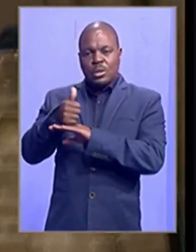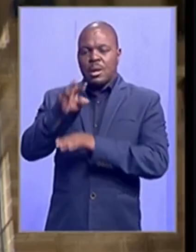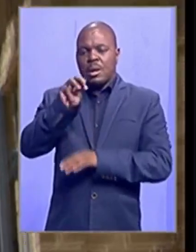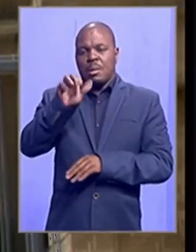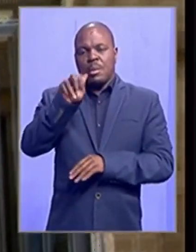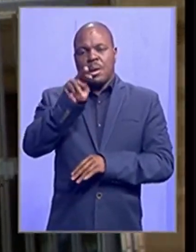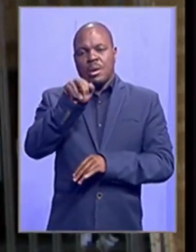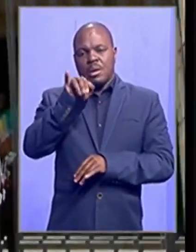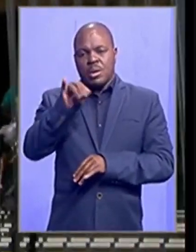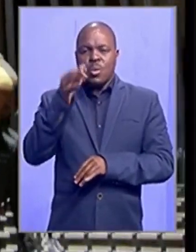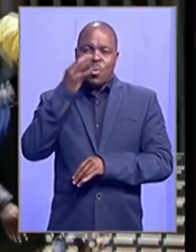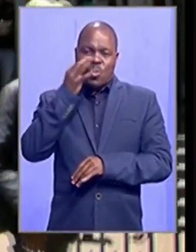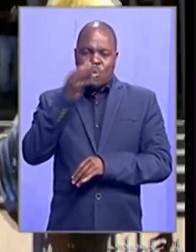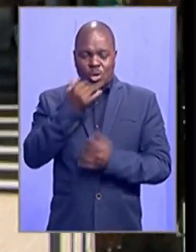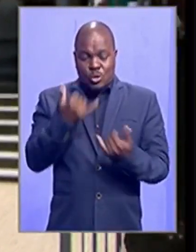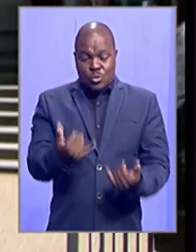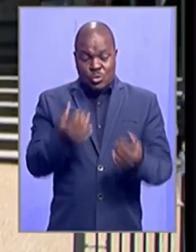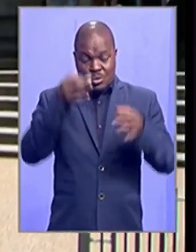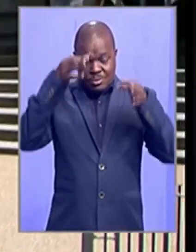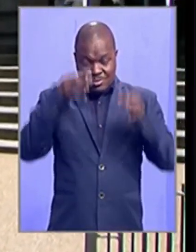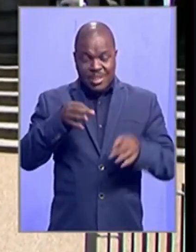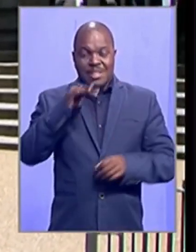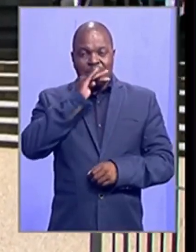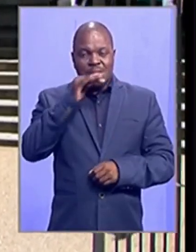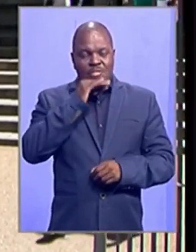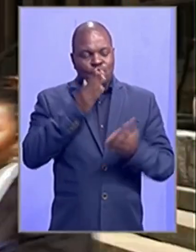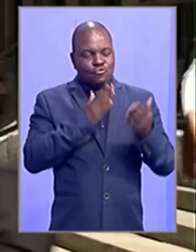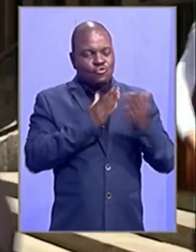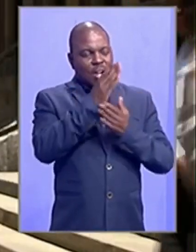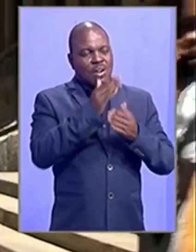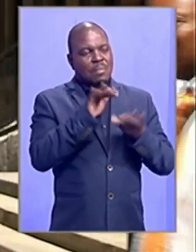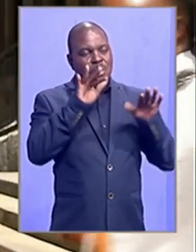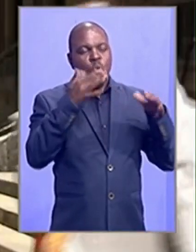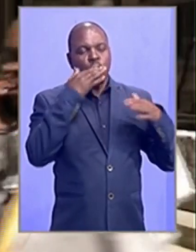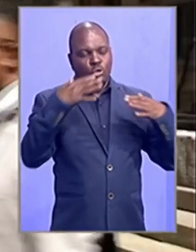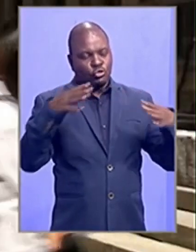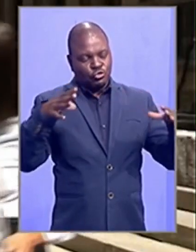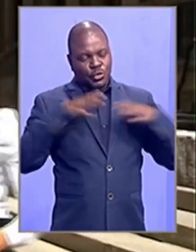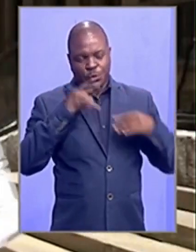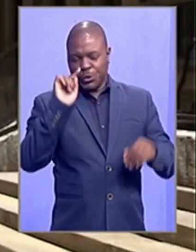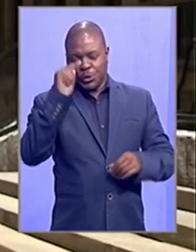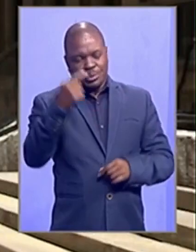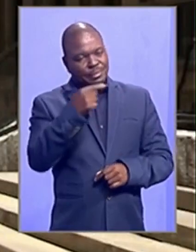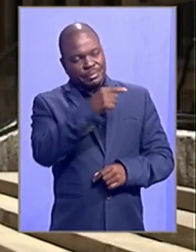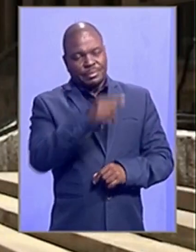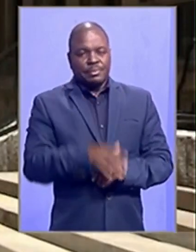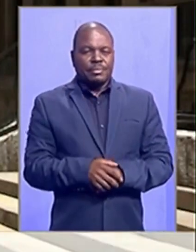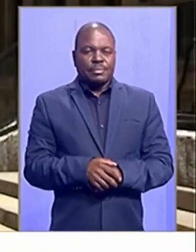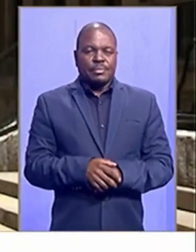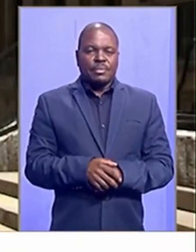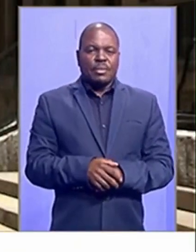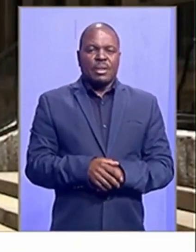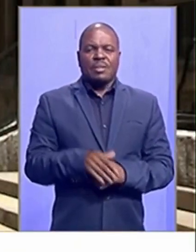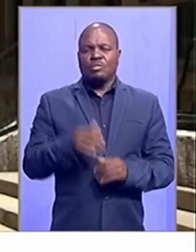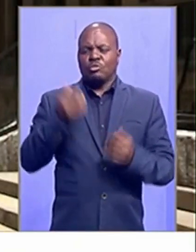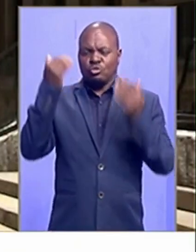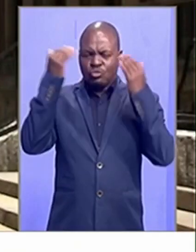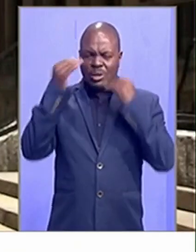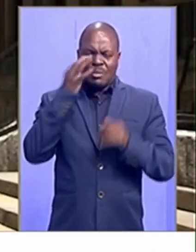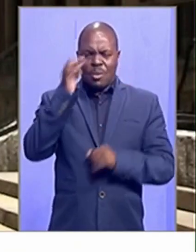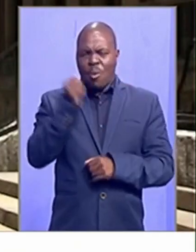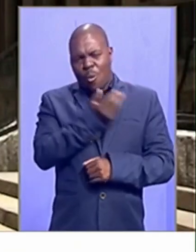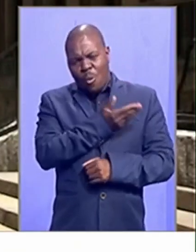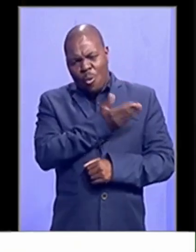ya lekgono e bontšha gabotse gore toka ke ya bahumi fela. For the judge to just pretend that all the rights